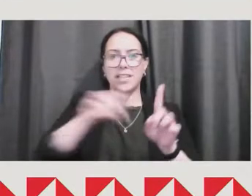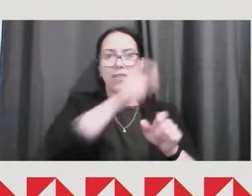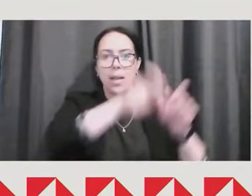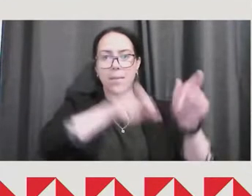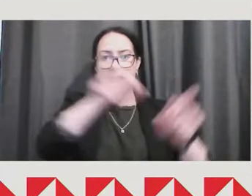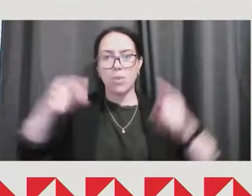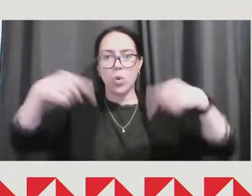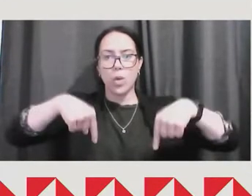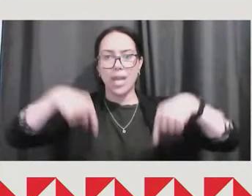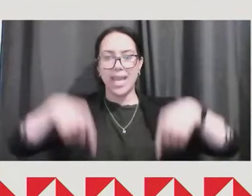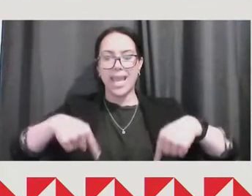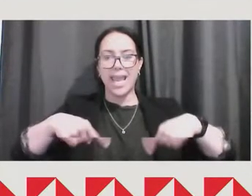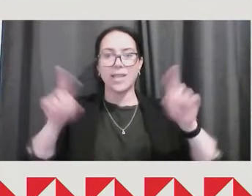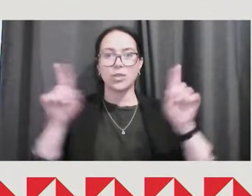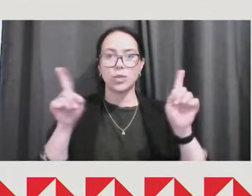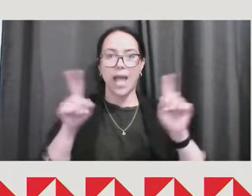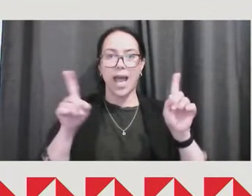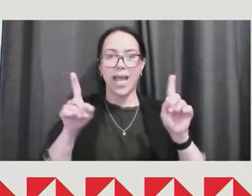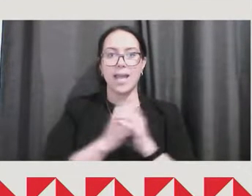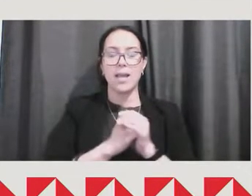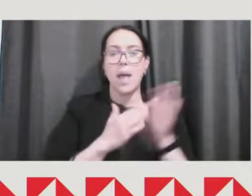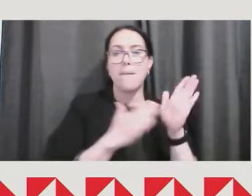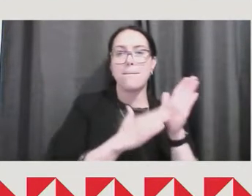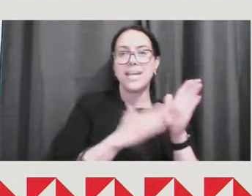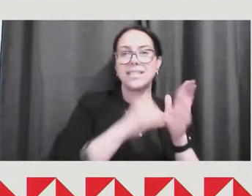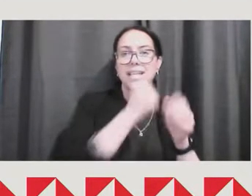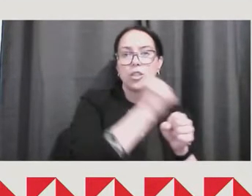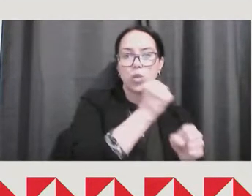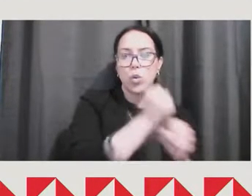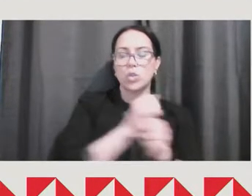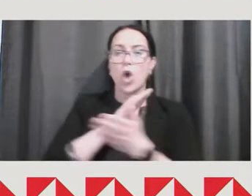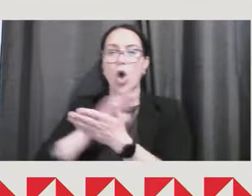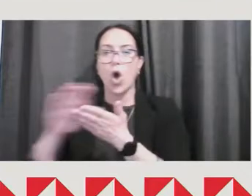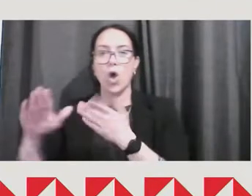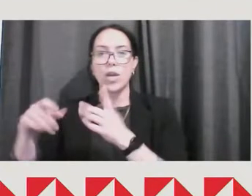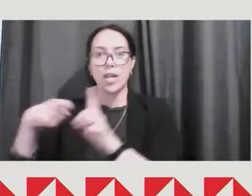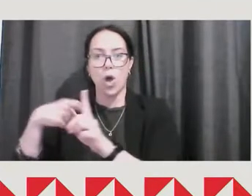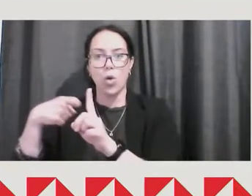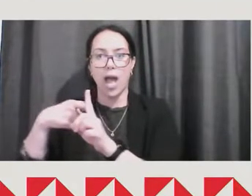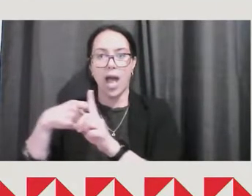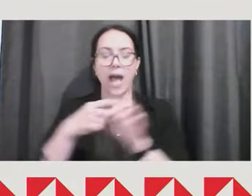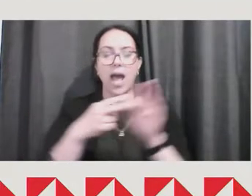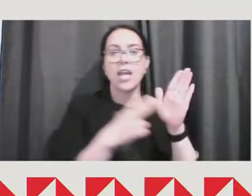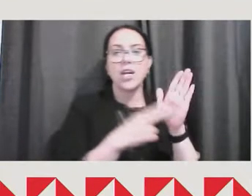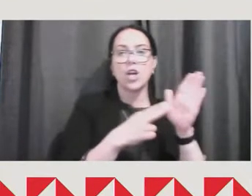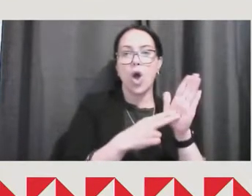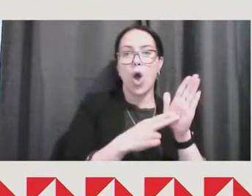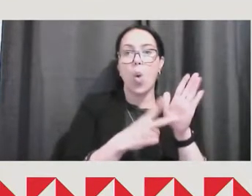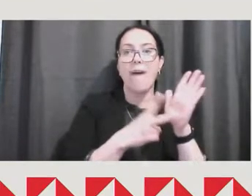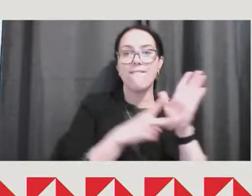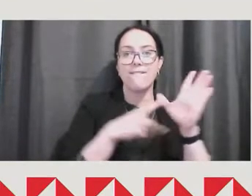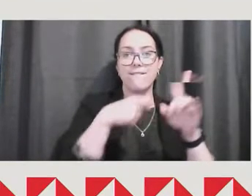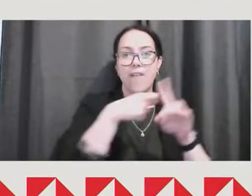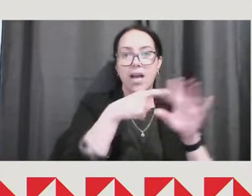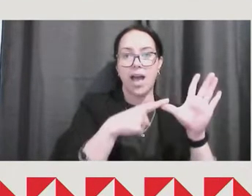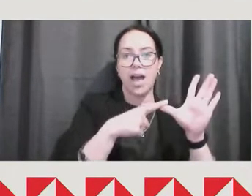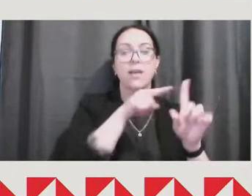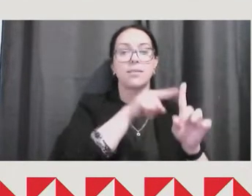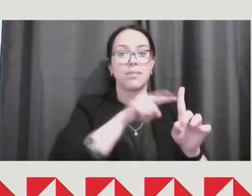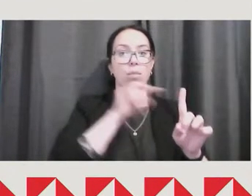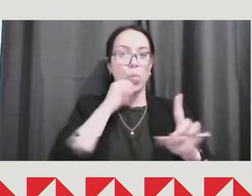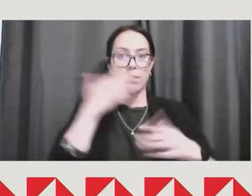Lil Mo media George and honey Coca piplo fiso and Nicole vucker who will be speaking later on